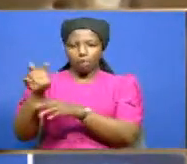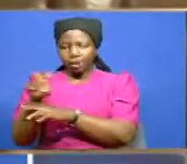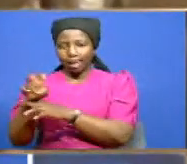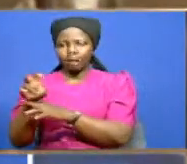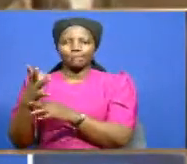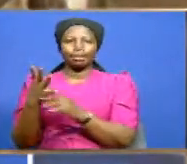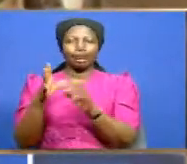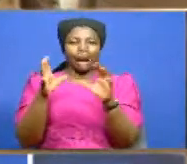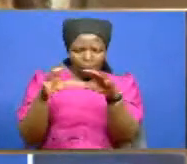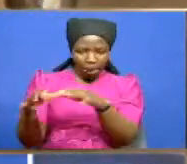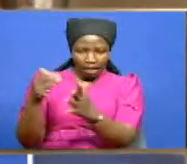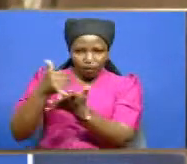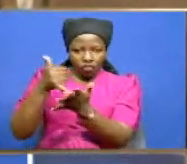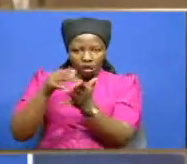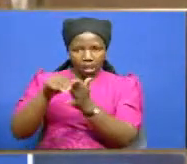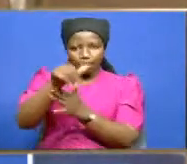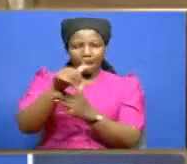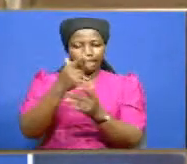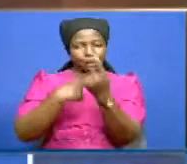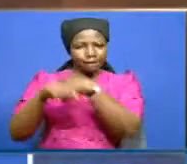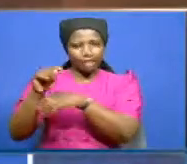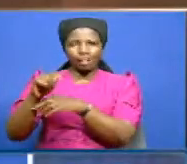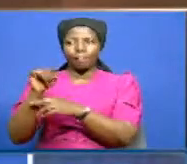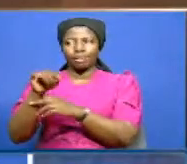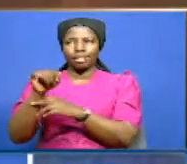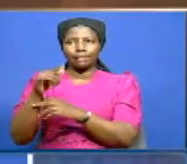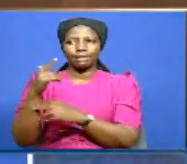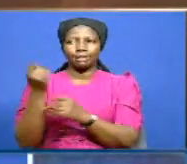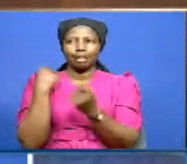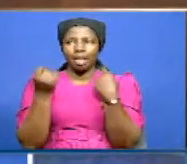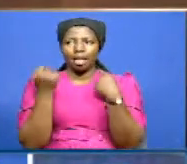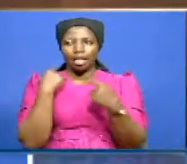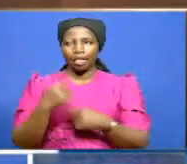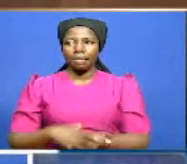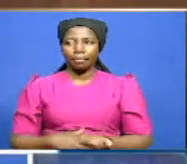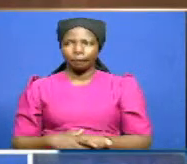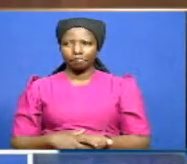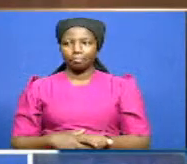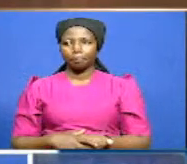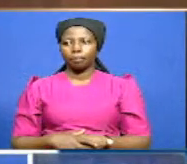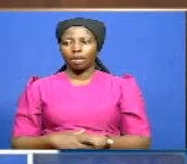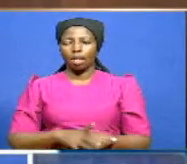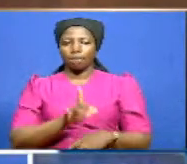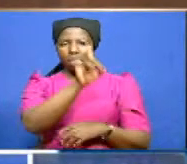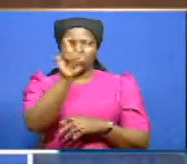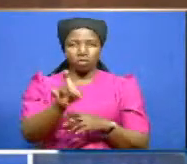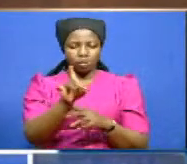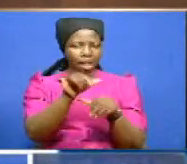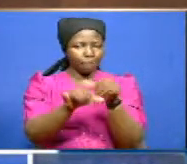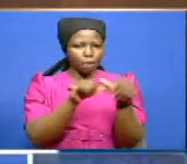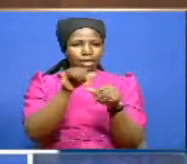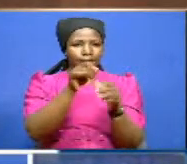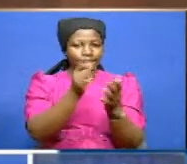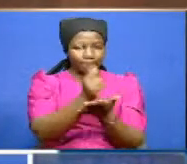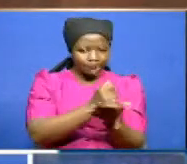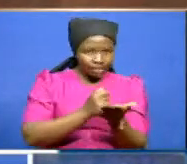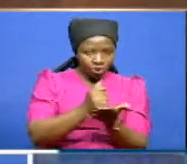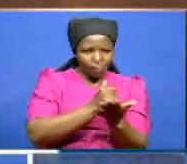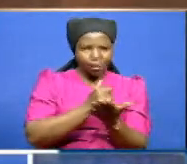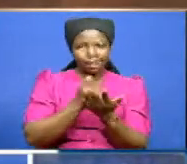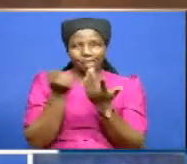companies involved in buying and selling of the green relief. This so that the questions surrounding tea and coffee can also be